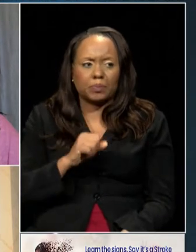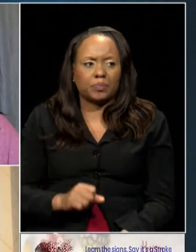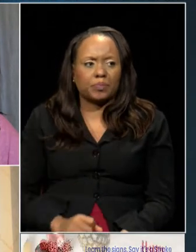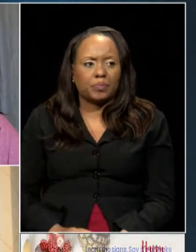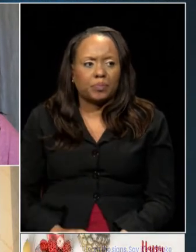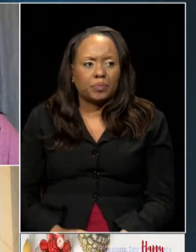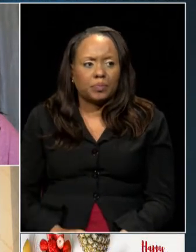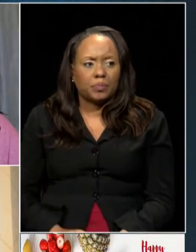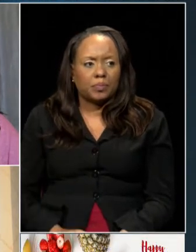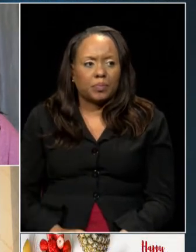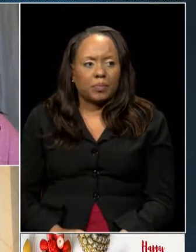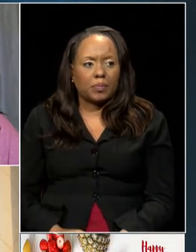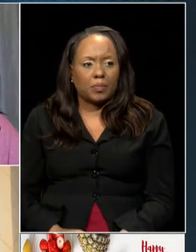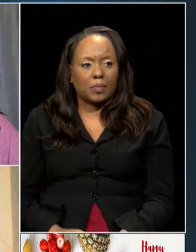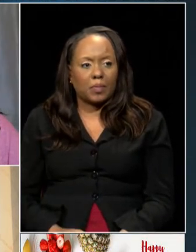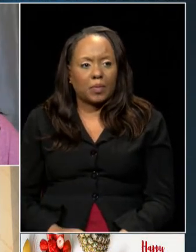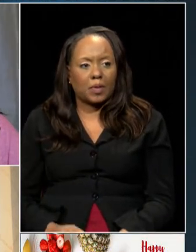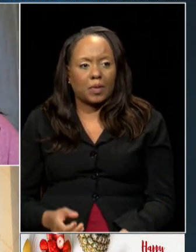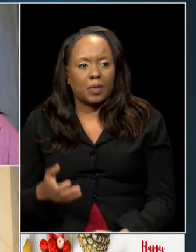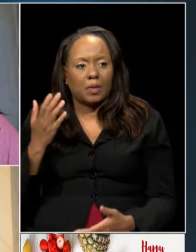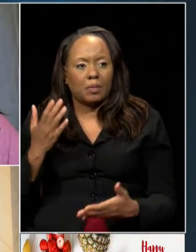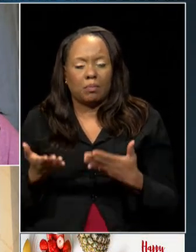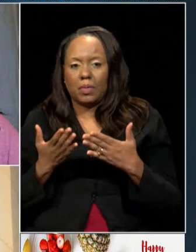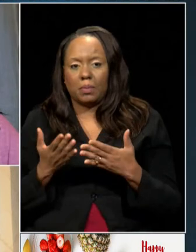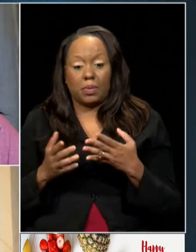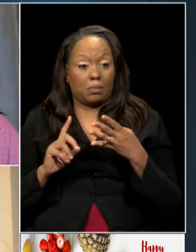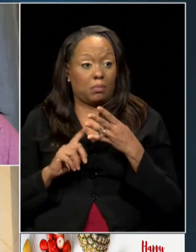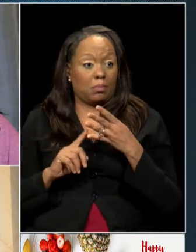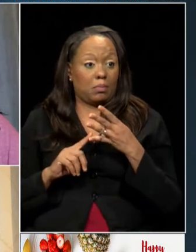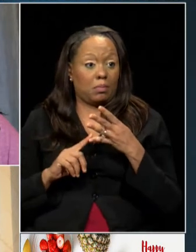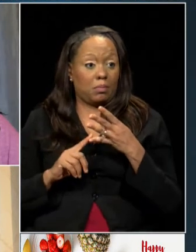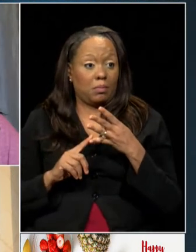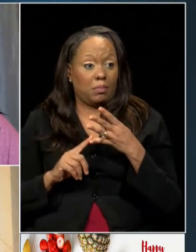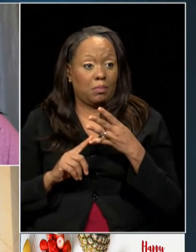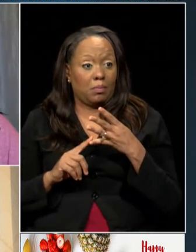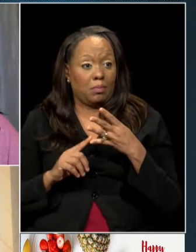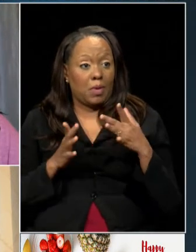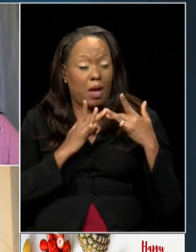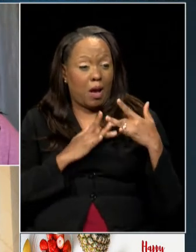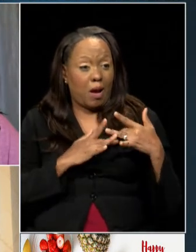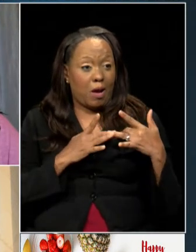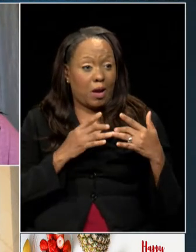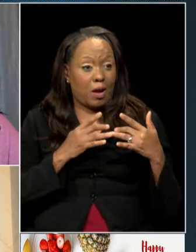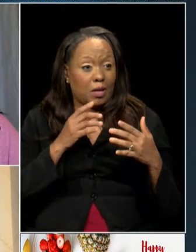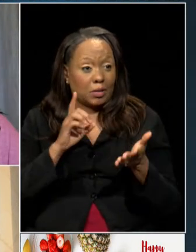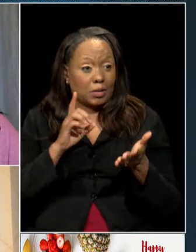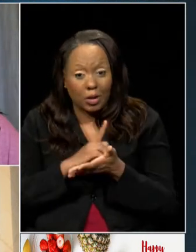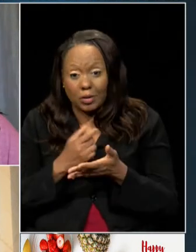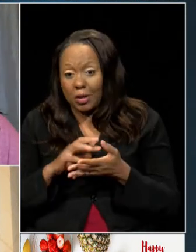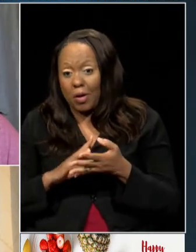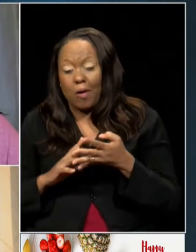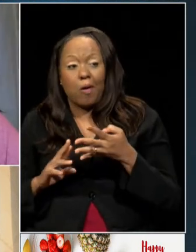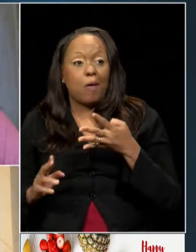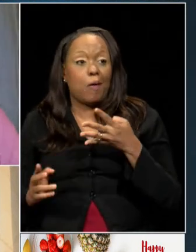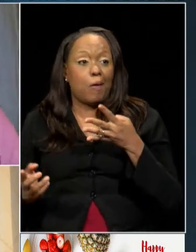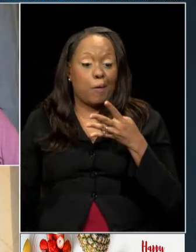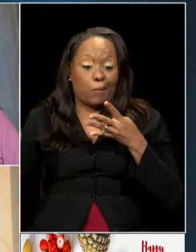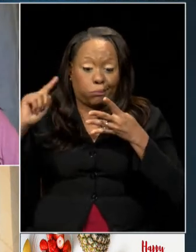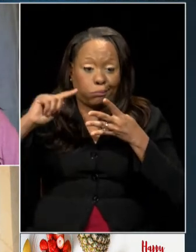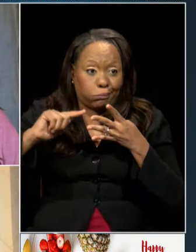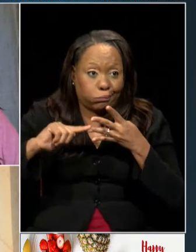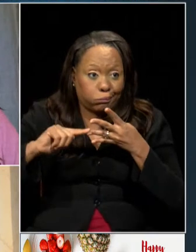to the cardiologist or should I go to the dietitian? Who takes that one?